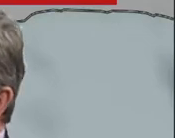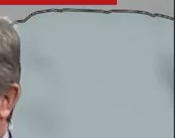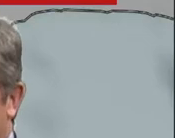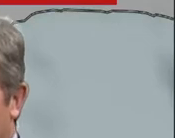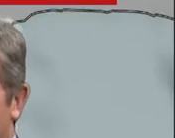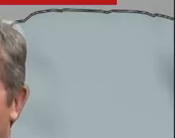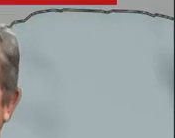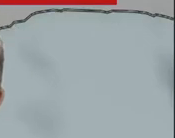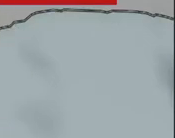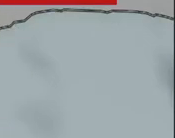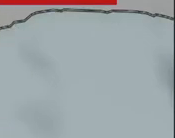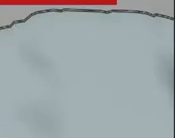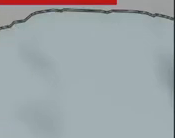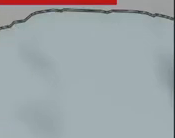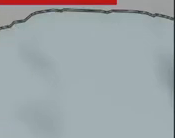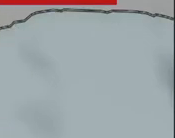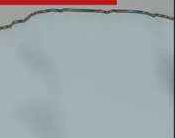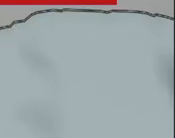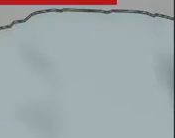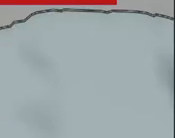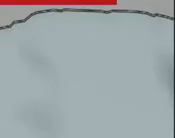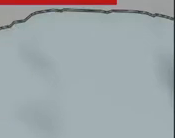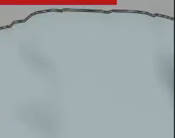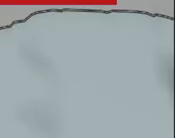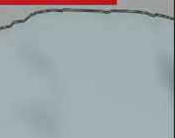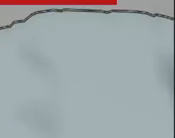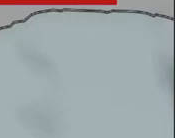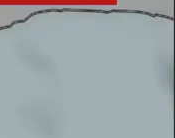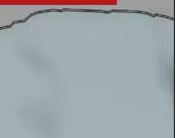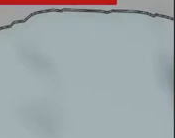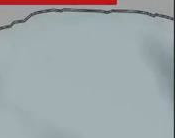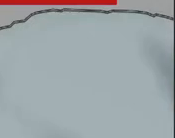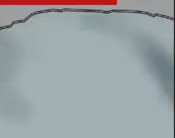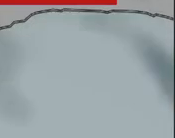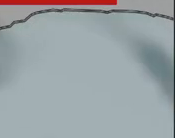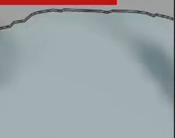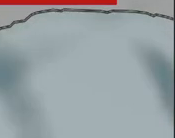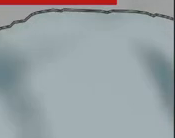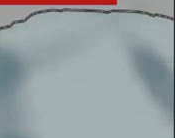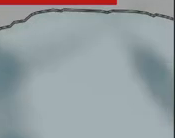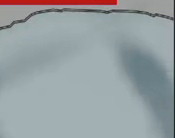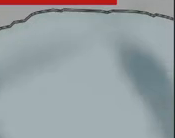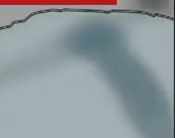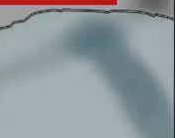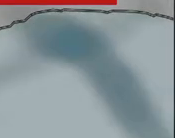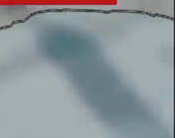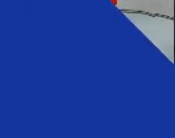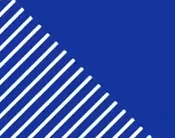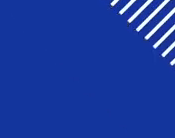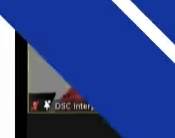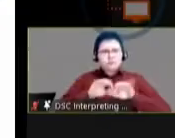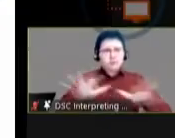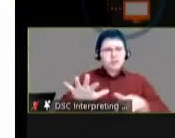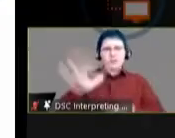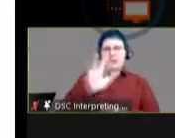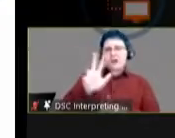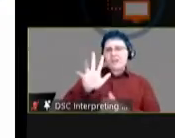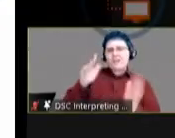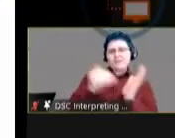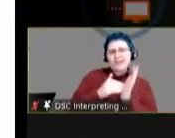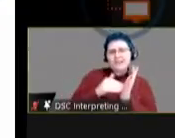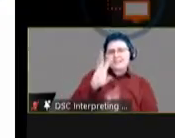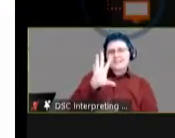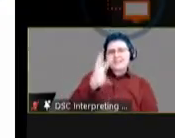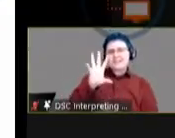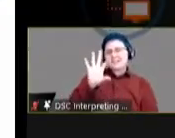of the possibility of icing up, delays will be possible, and we're talking about walkways and roads tomorrow morning. According to the Toledo Lucas